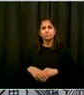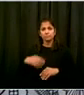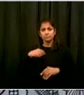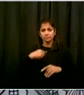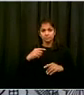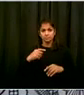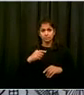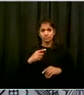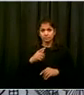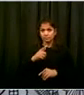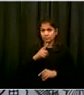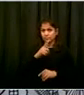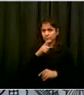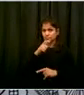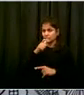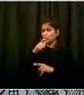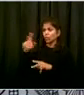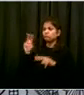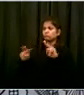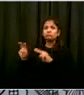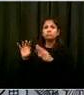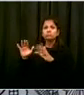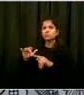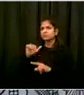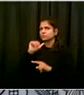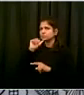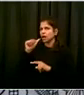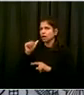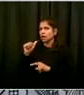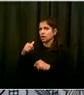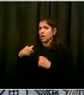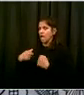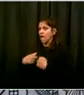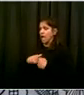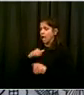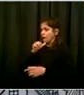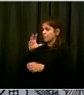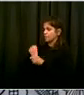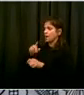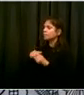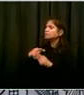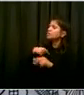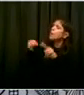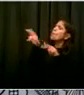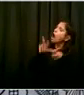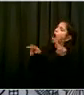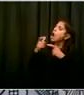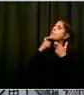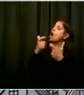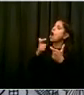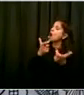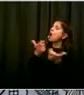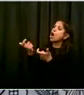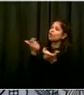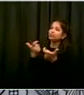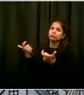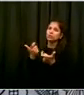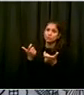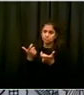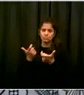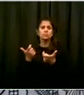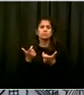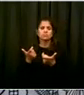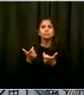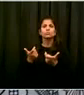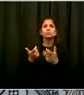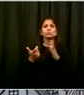as legal observers, they should not be arrested unless they overtly break a law, obviously. But that the role of legal observers is